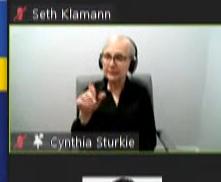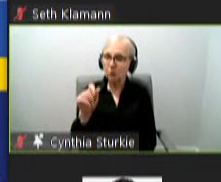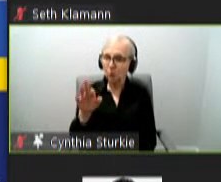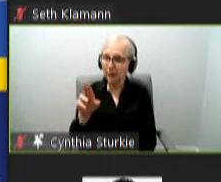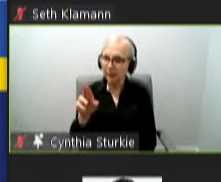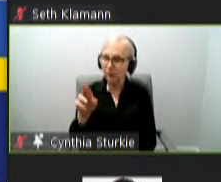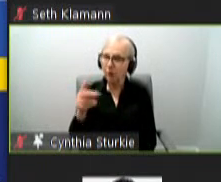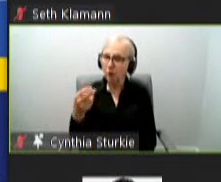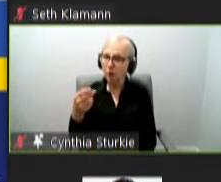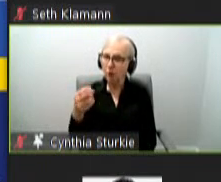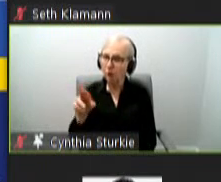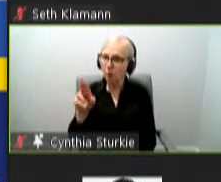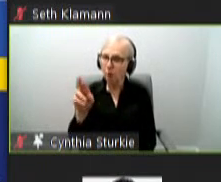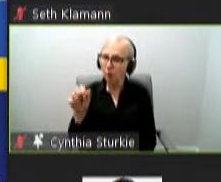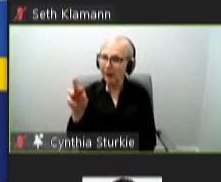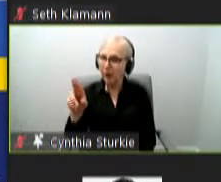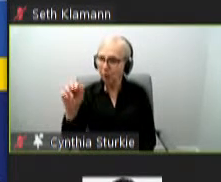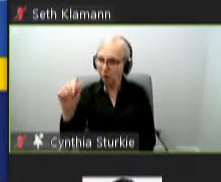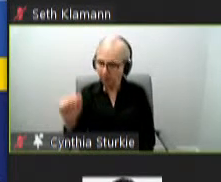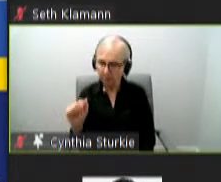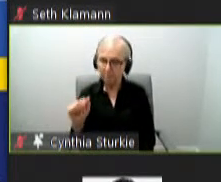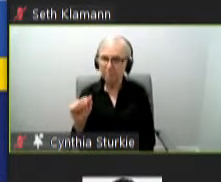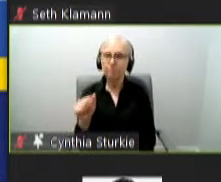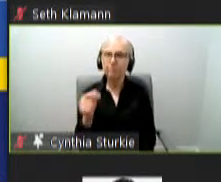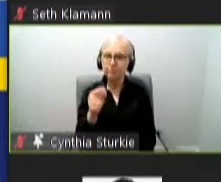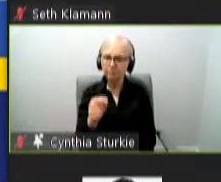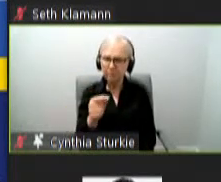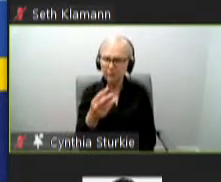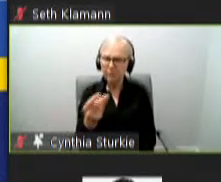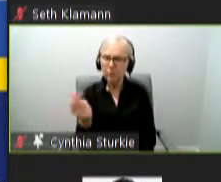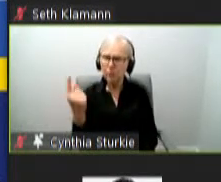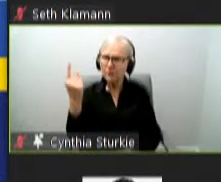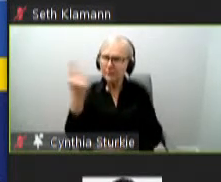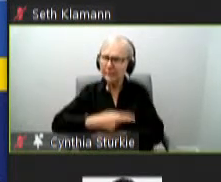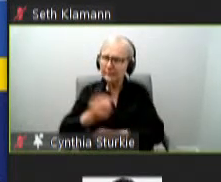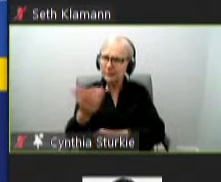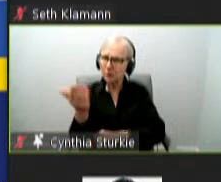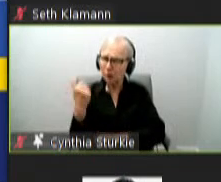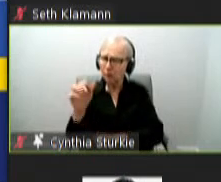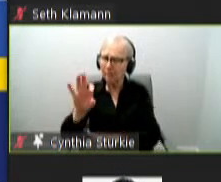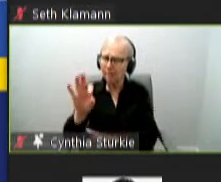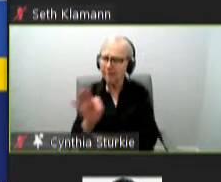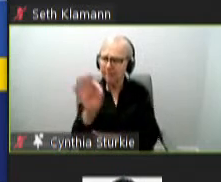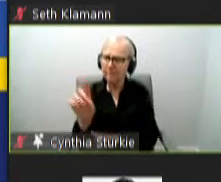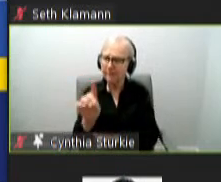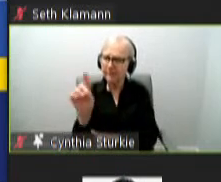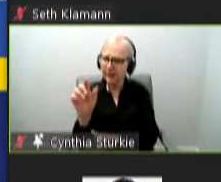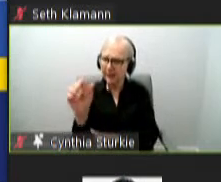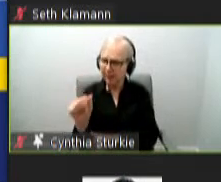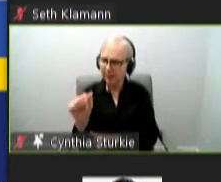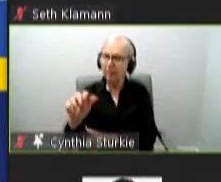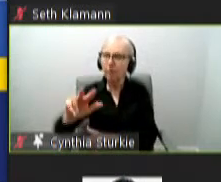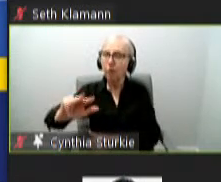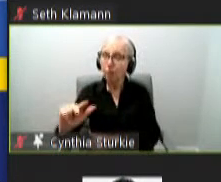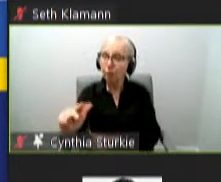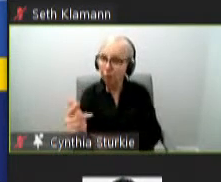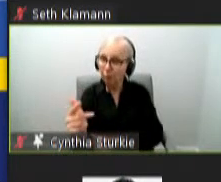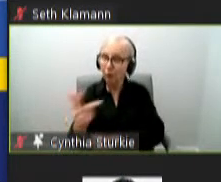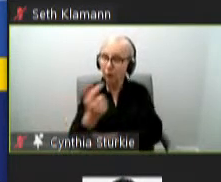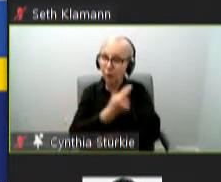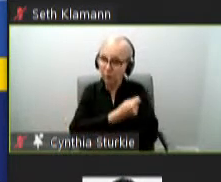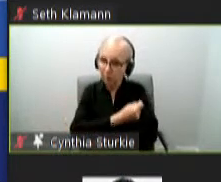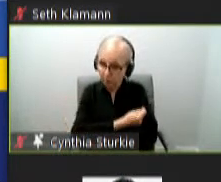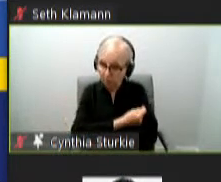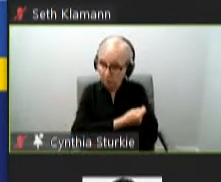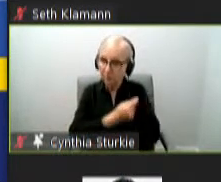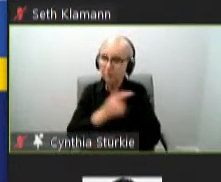Thank you, Director Buckman. So just a couple of days ago, the FDA authorized a 3rd dose of Pfizer's COVID-19 vaccine